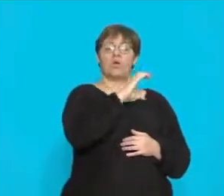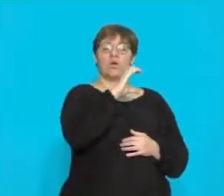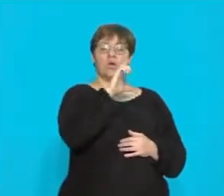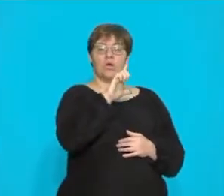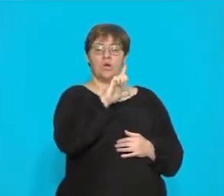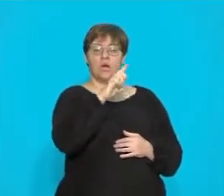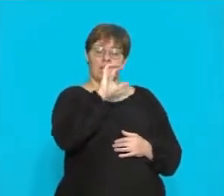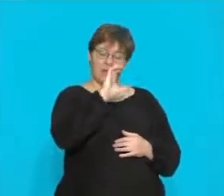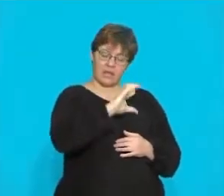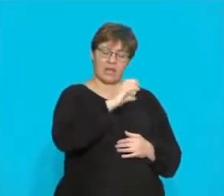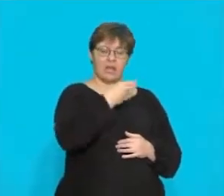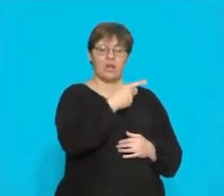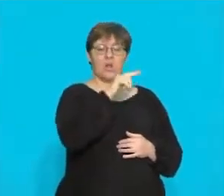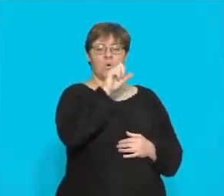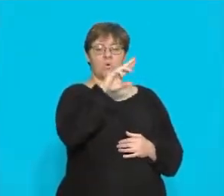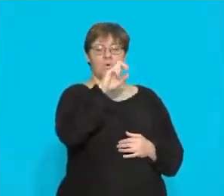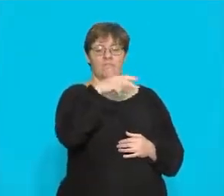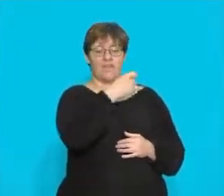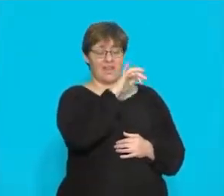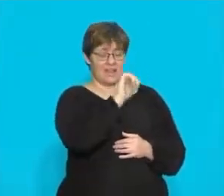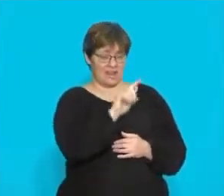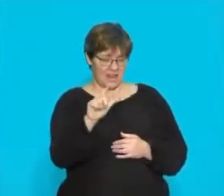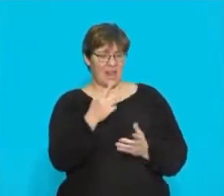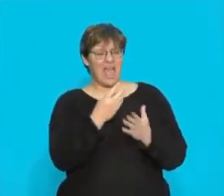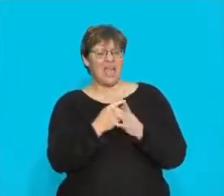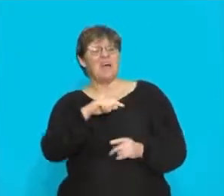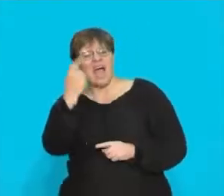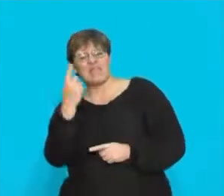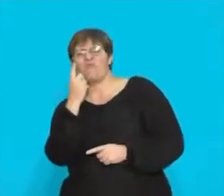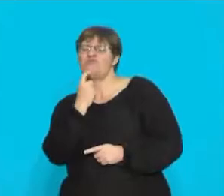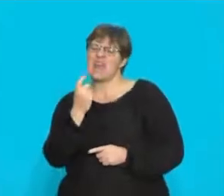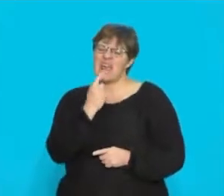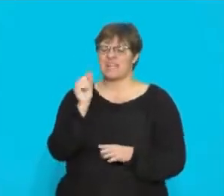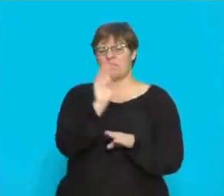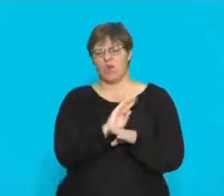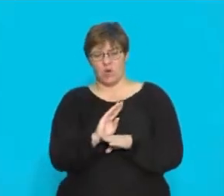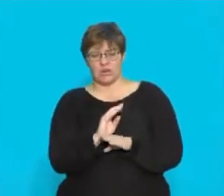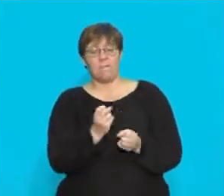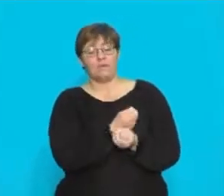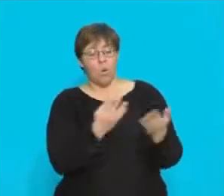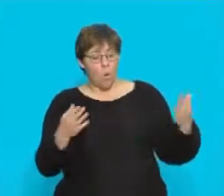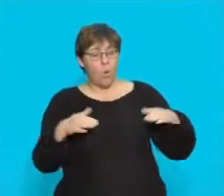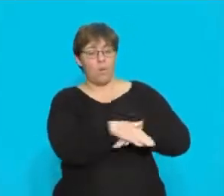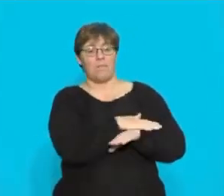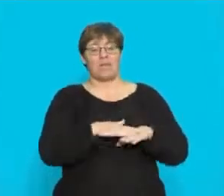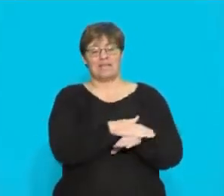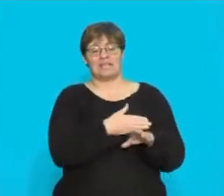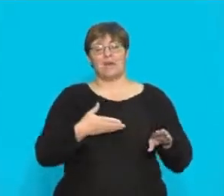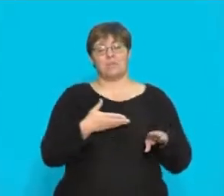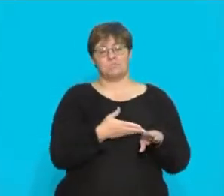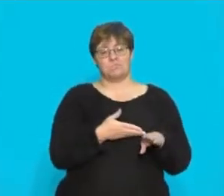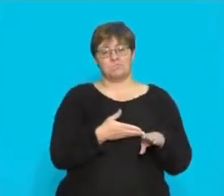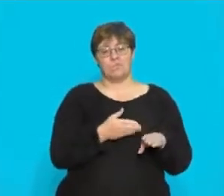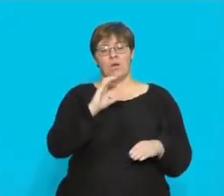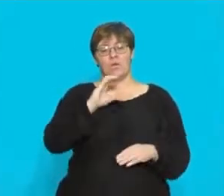right, are usually going to be green. There are other ones like red and a brown, but they all have the basis, right,